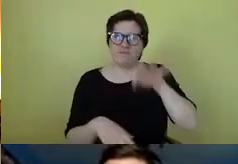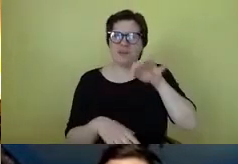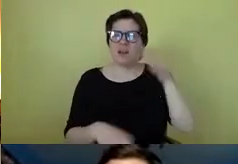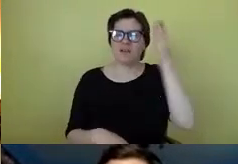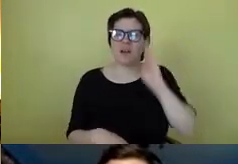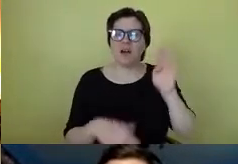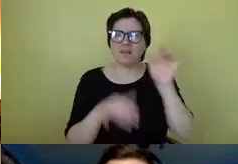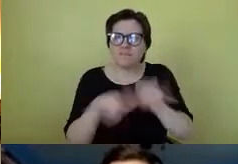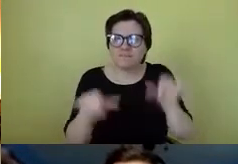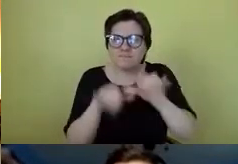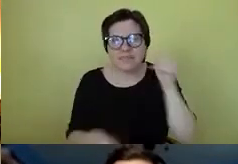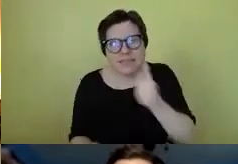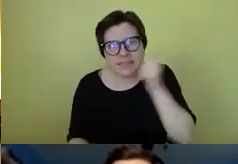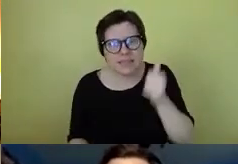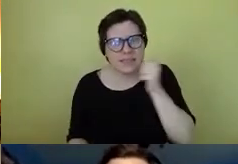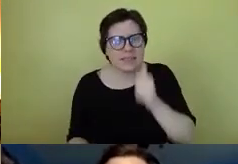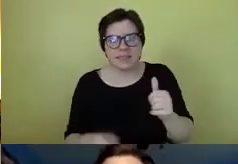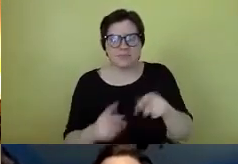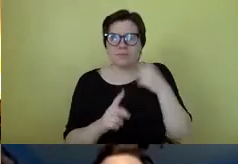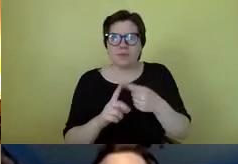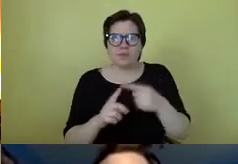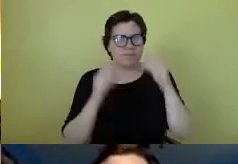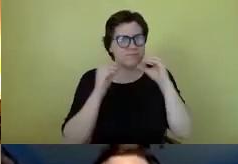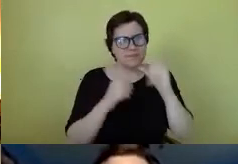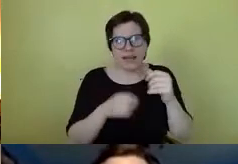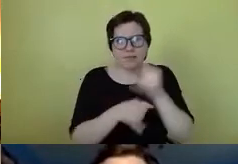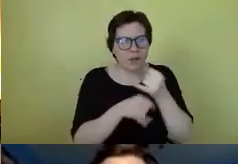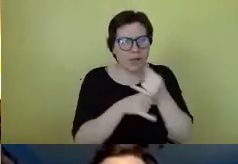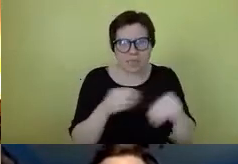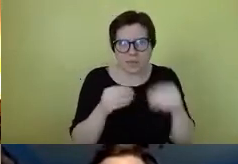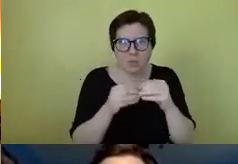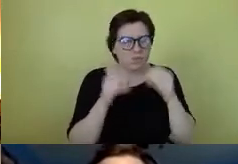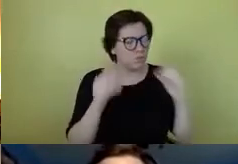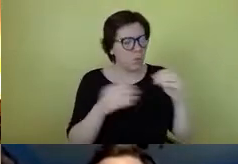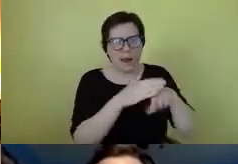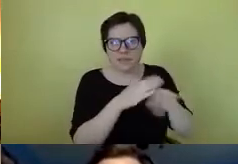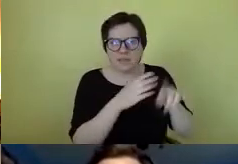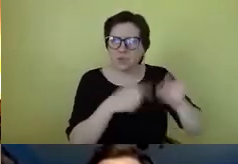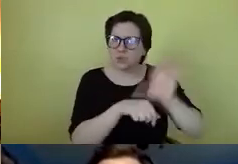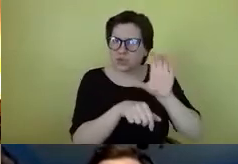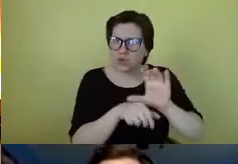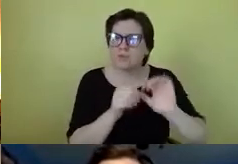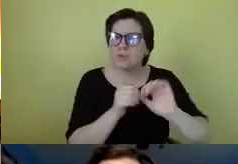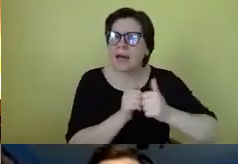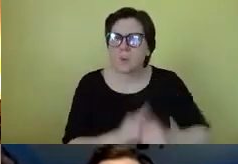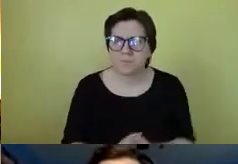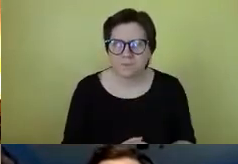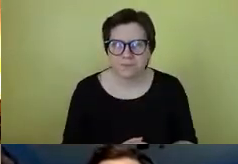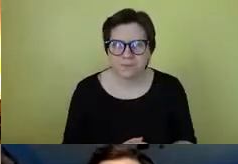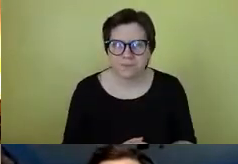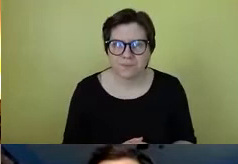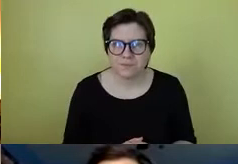when we are no longer on campus with easy access to a chapel, or when churches remain closed? Well, first of all, I think